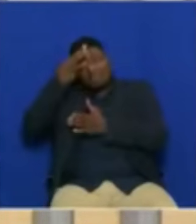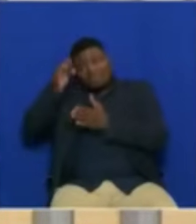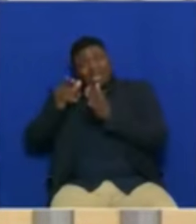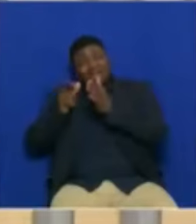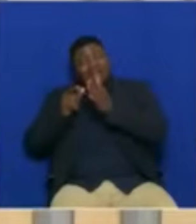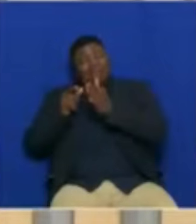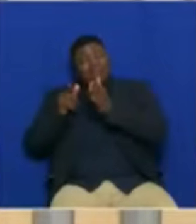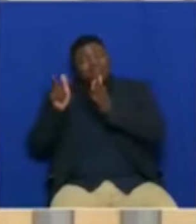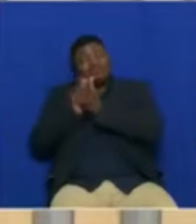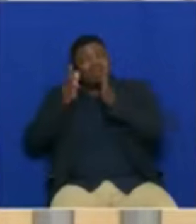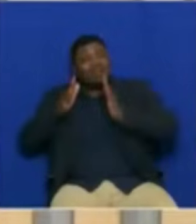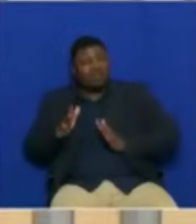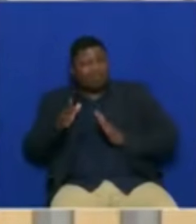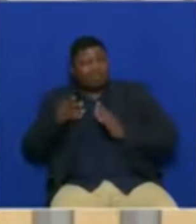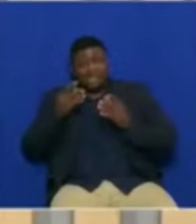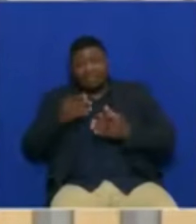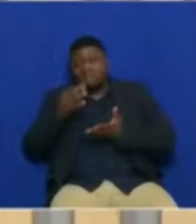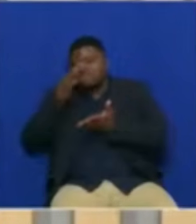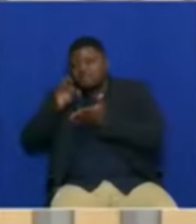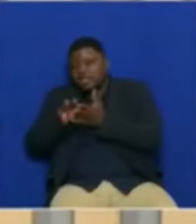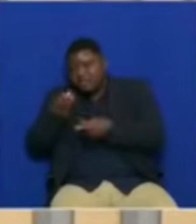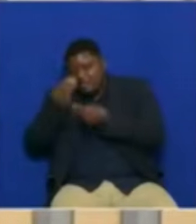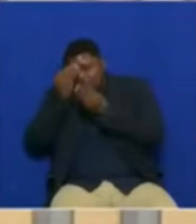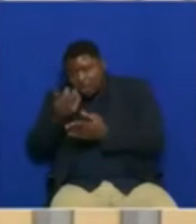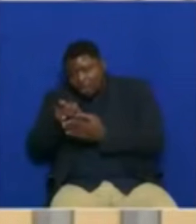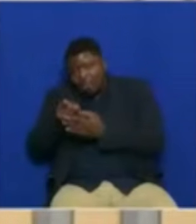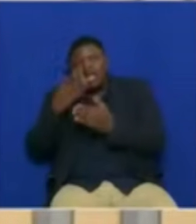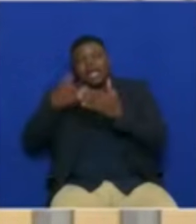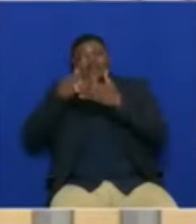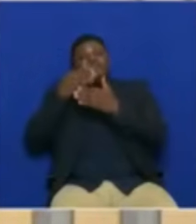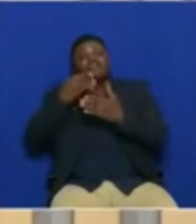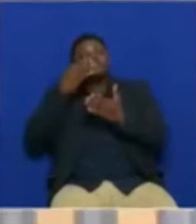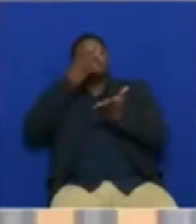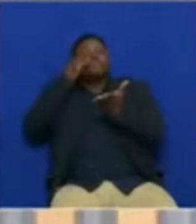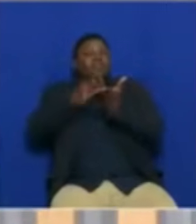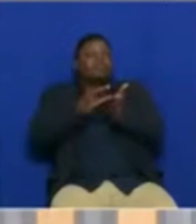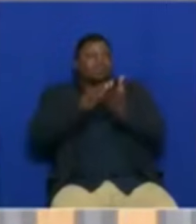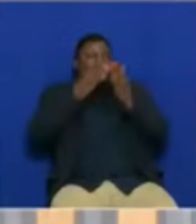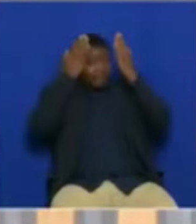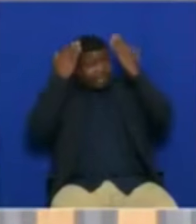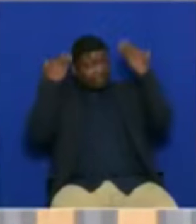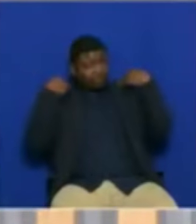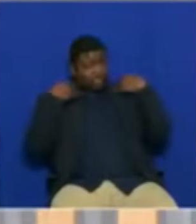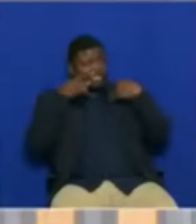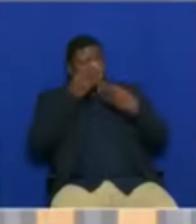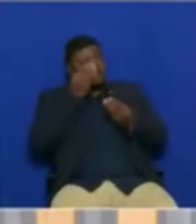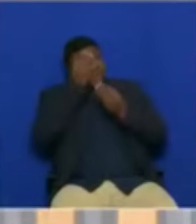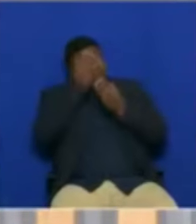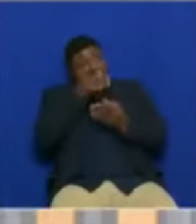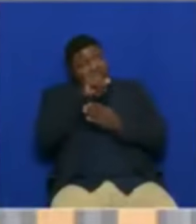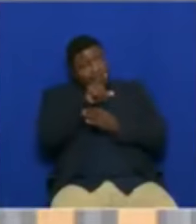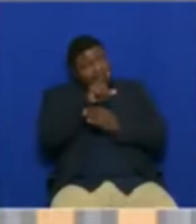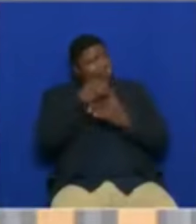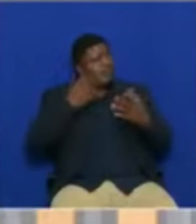So that's where it stands there, Commissioner. All right. A related question. This appeal was